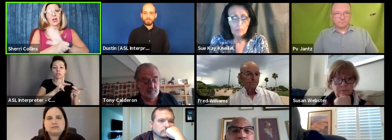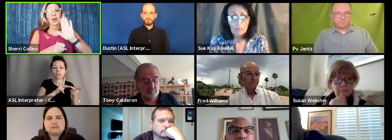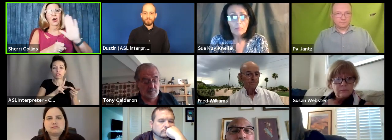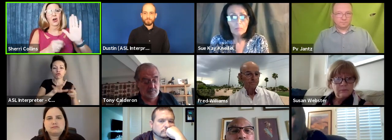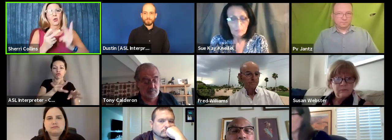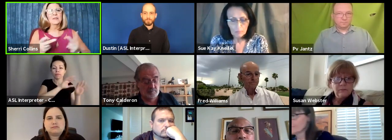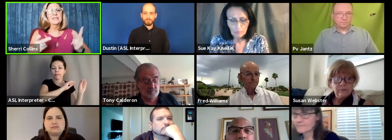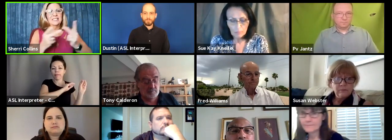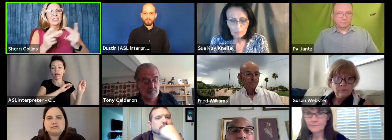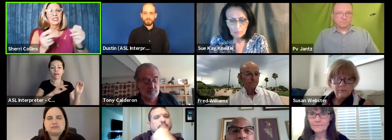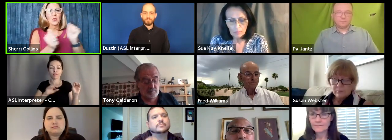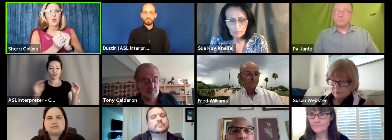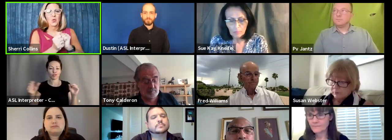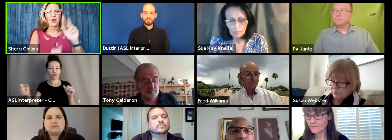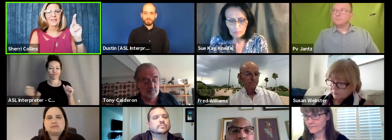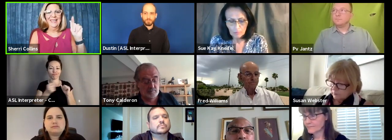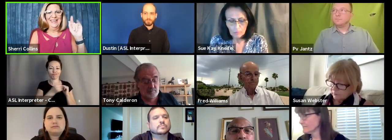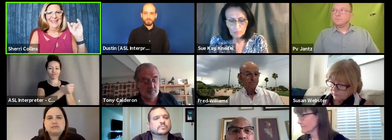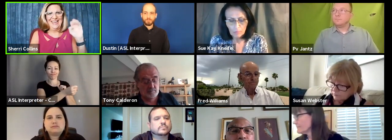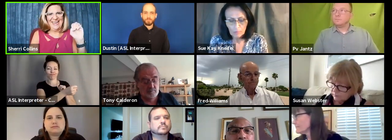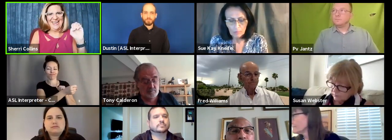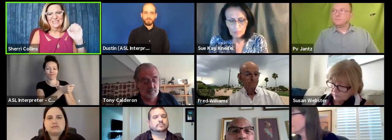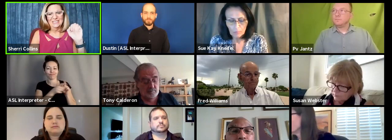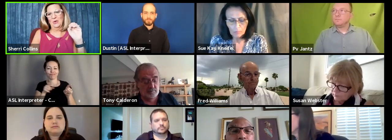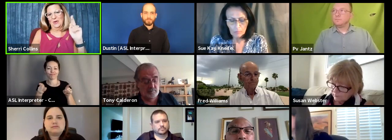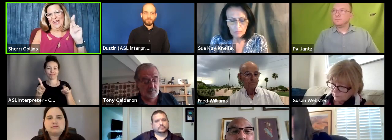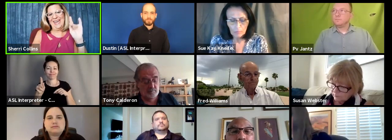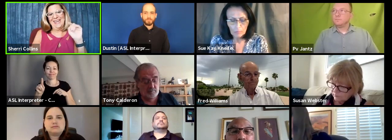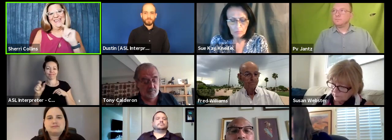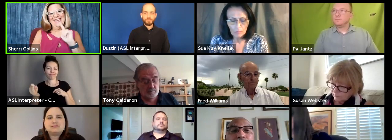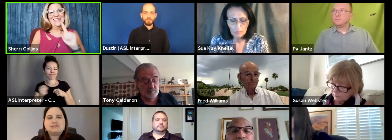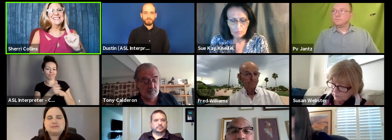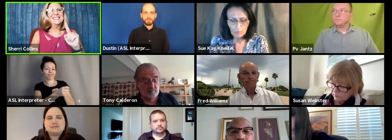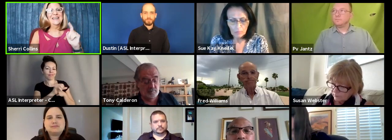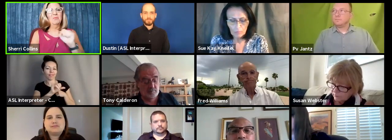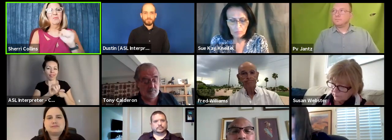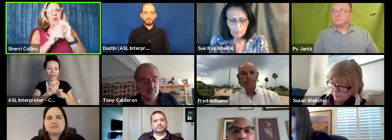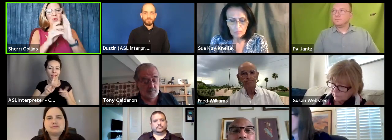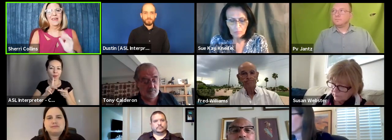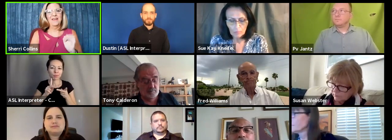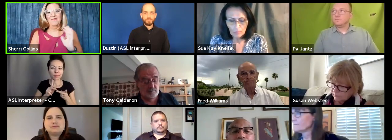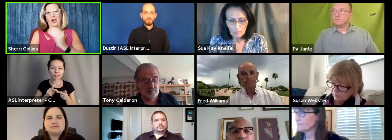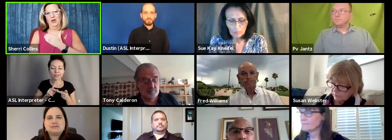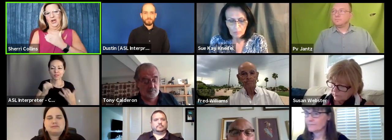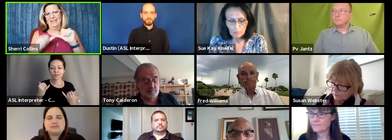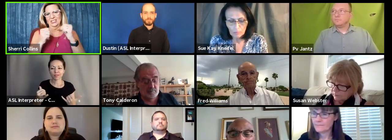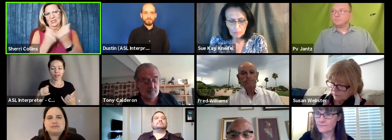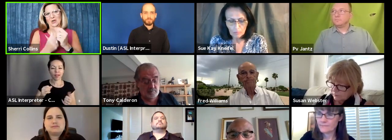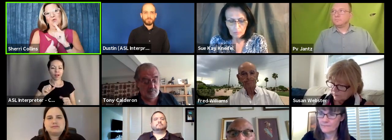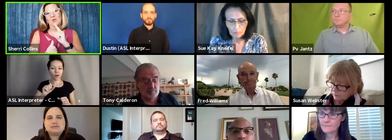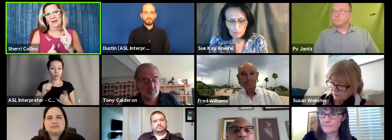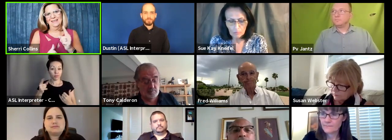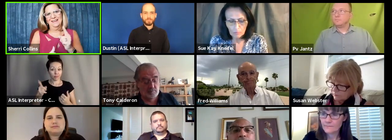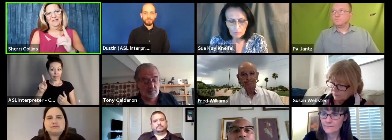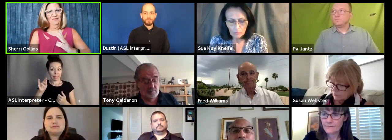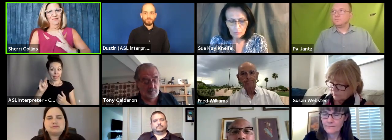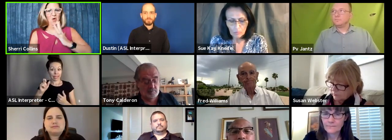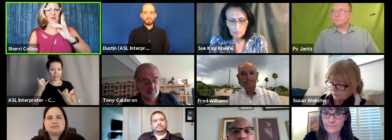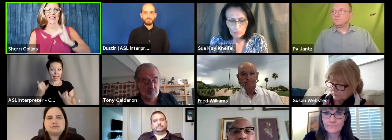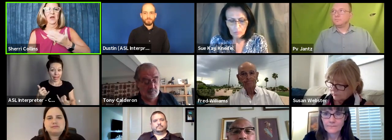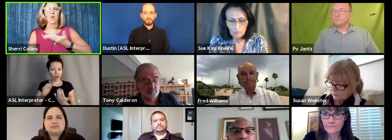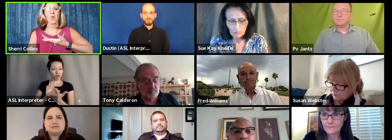filled her position with Katie. So Katie is an employee of our agency. So wanted